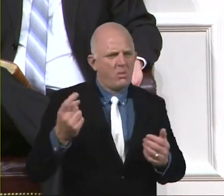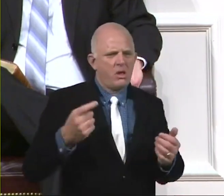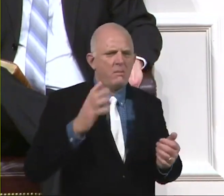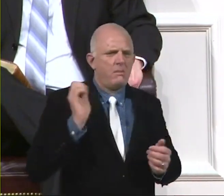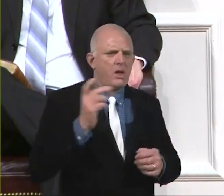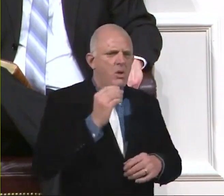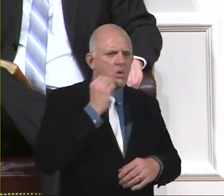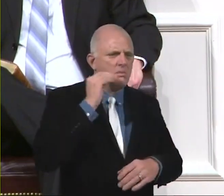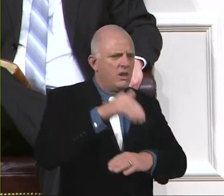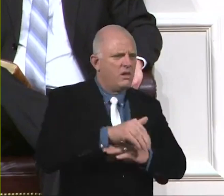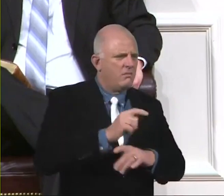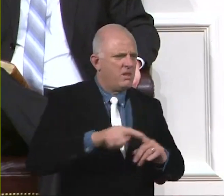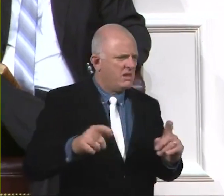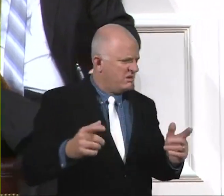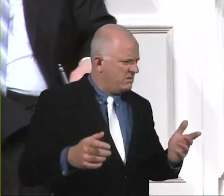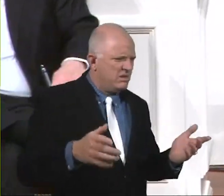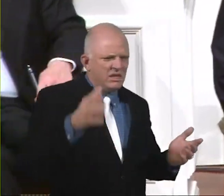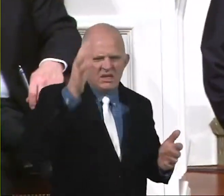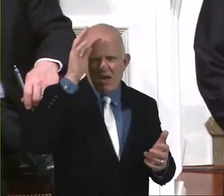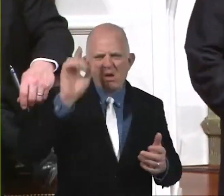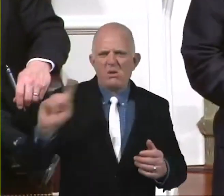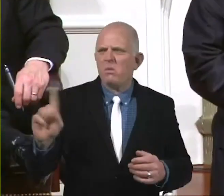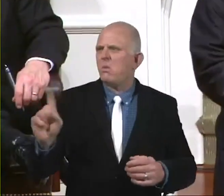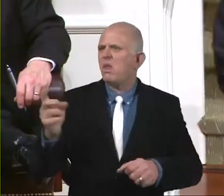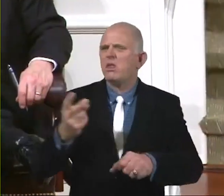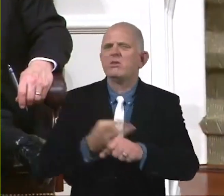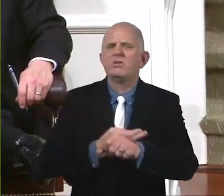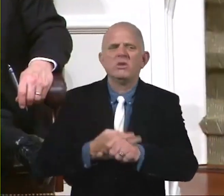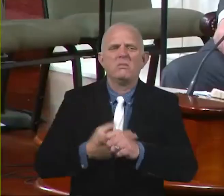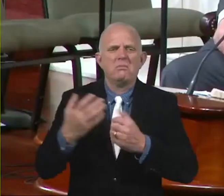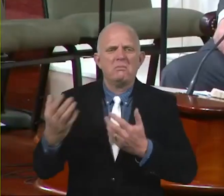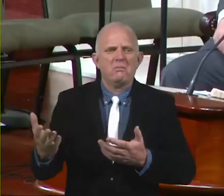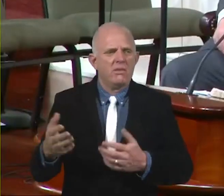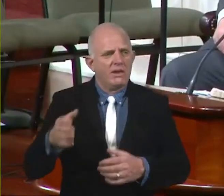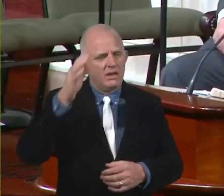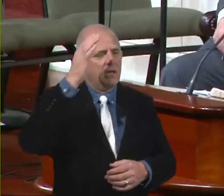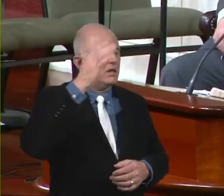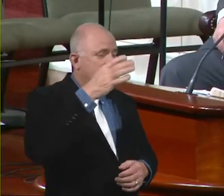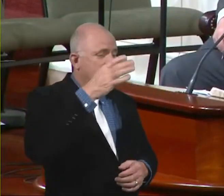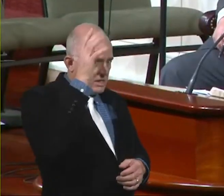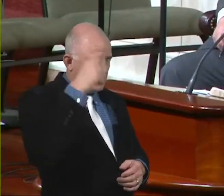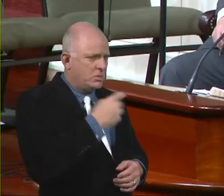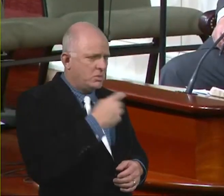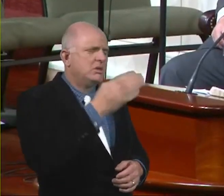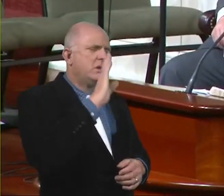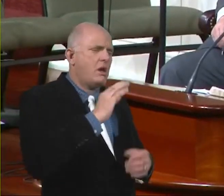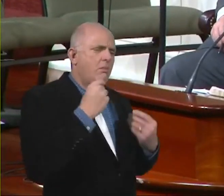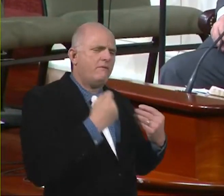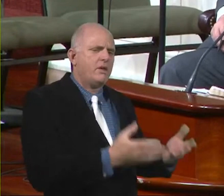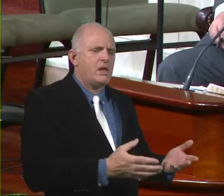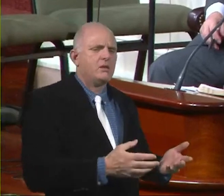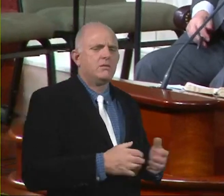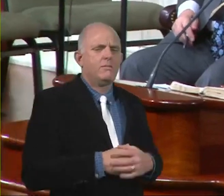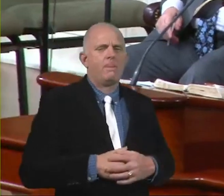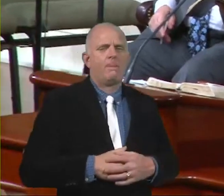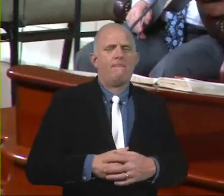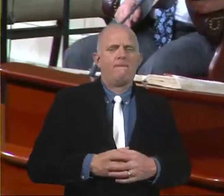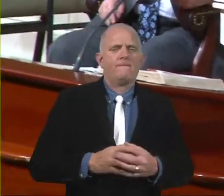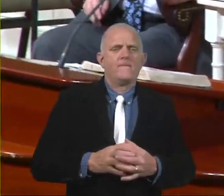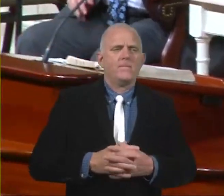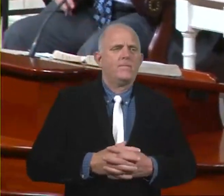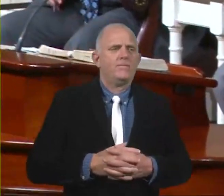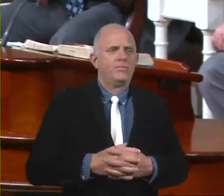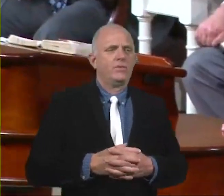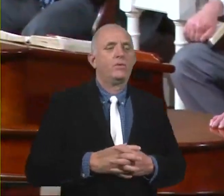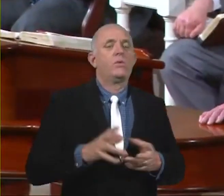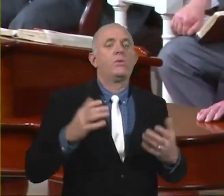night and all of that. But Daddy, where's the lamb? And he said, God will provide one. And up the other side of that mountain, an